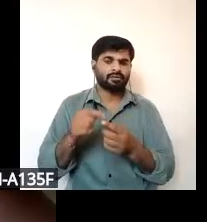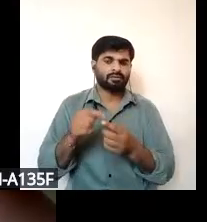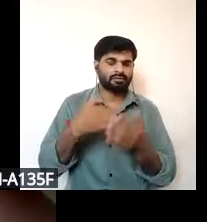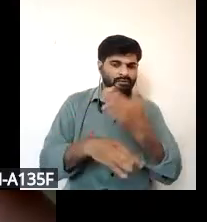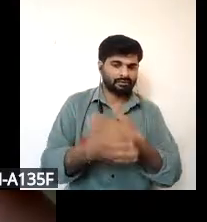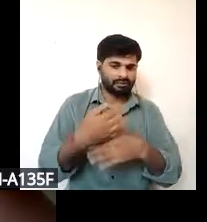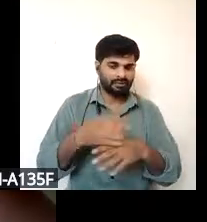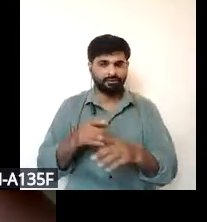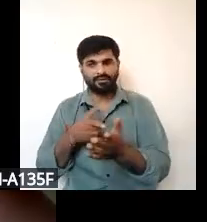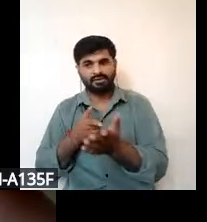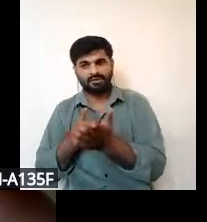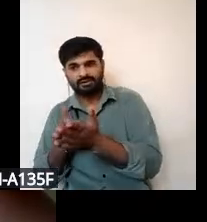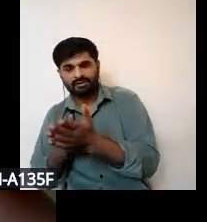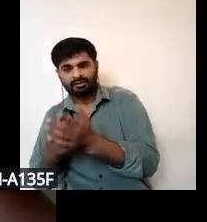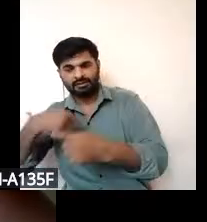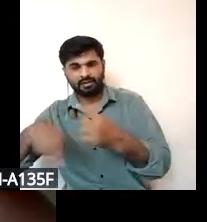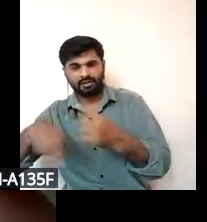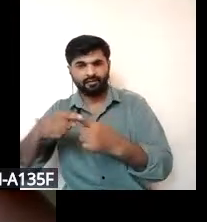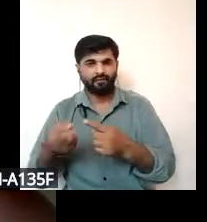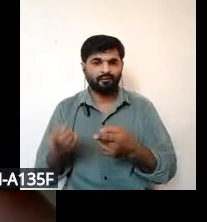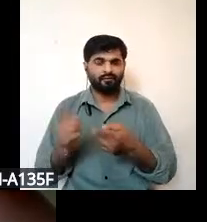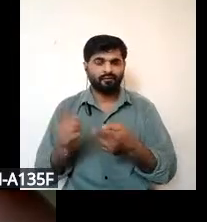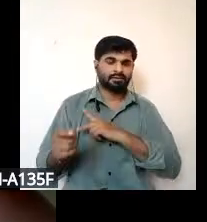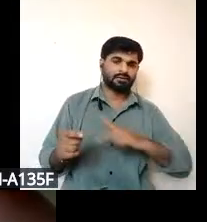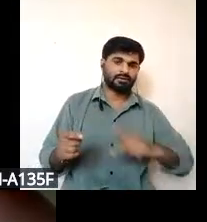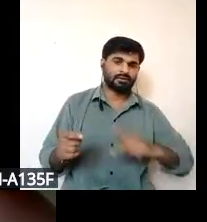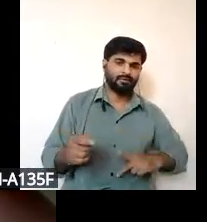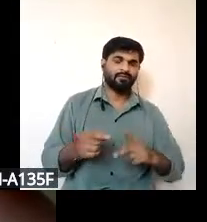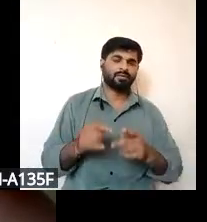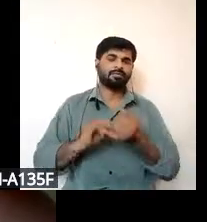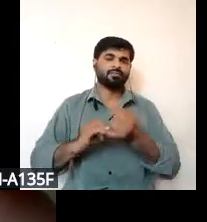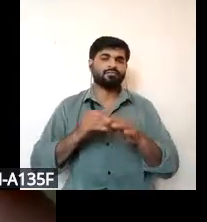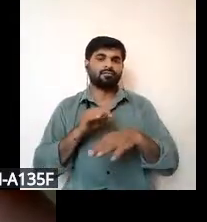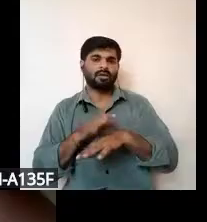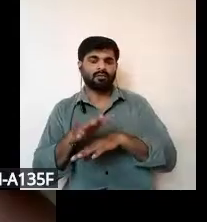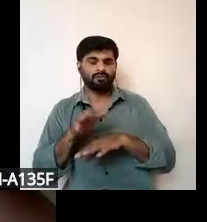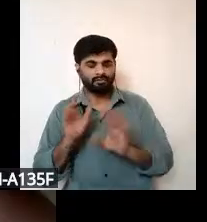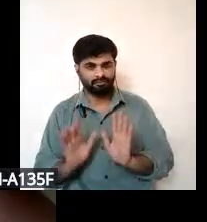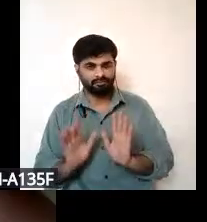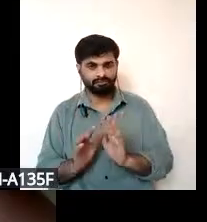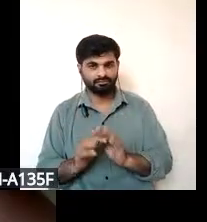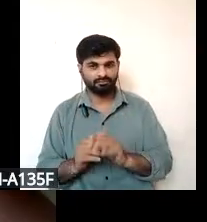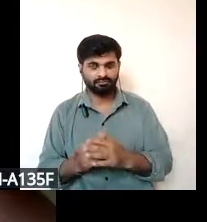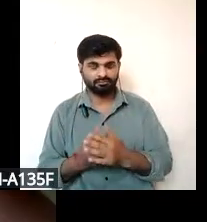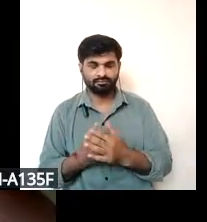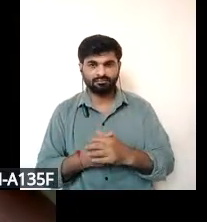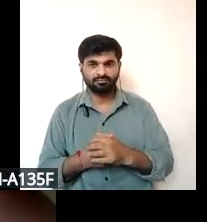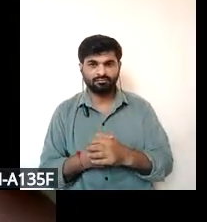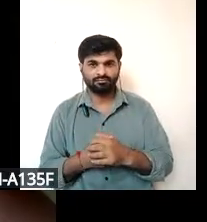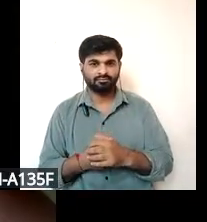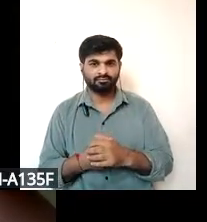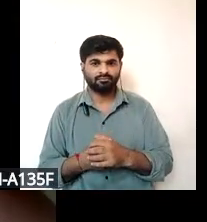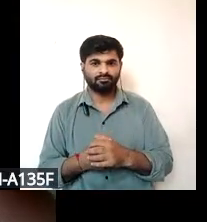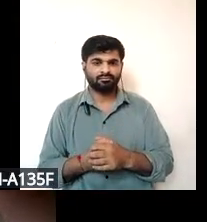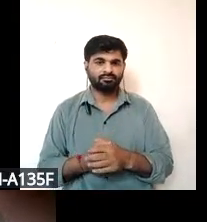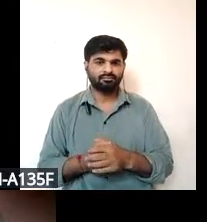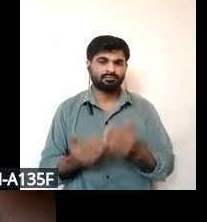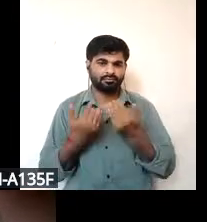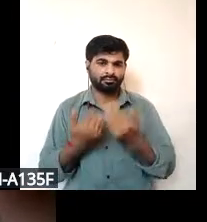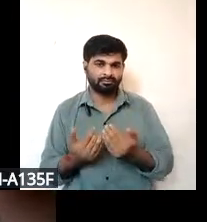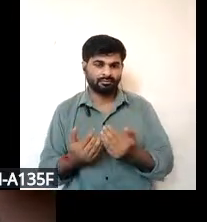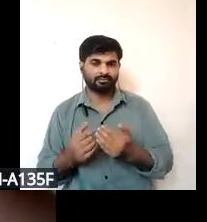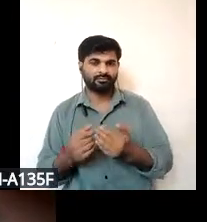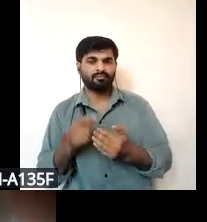among which social group. So that's just one thing. I think we would be, I would actually ask assistance from people